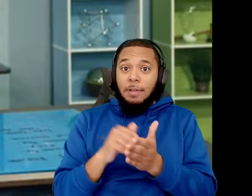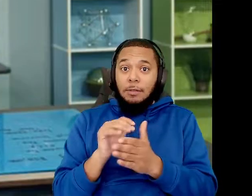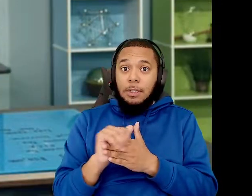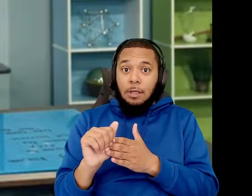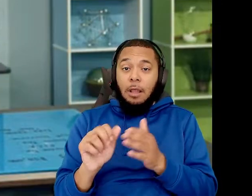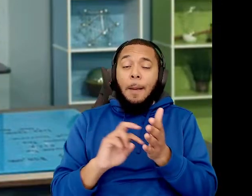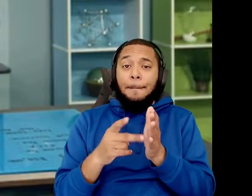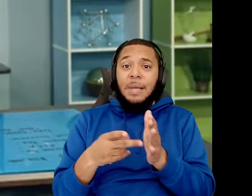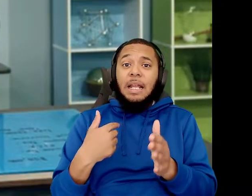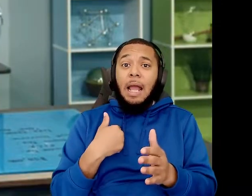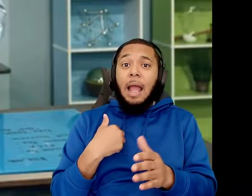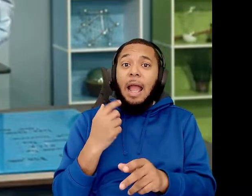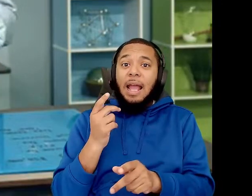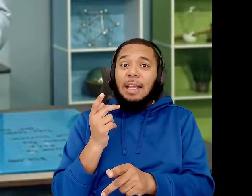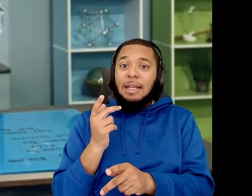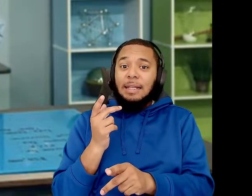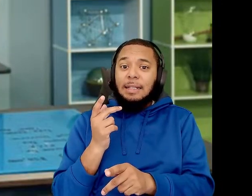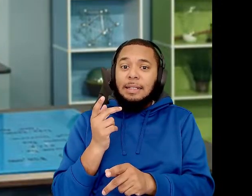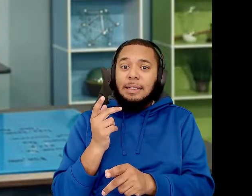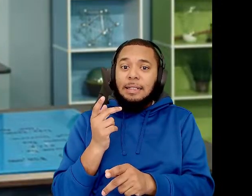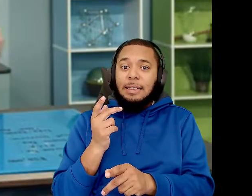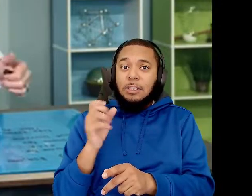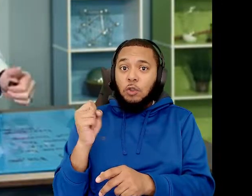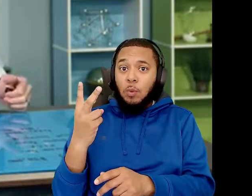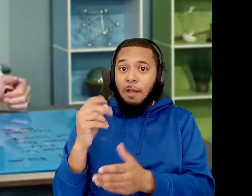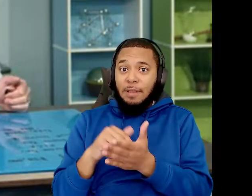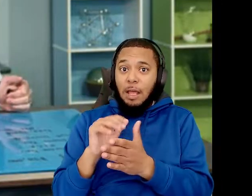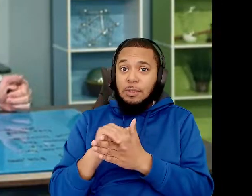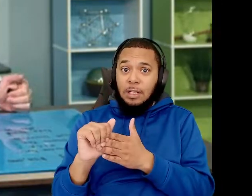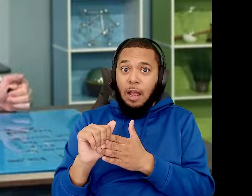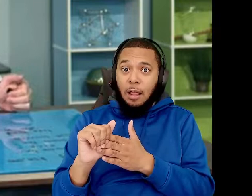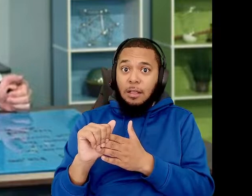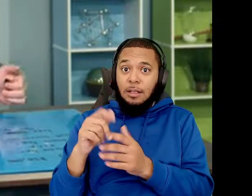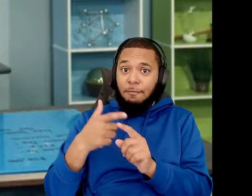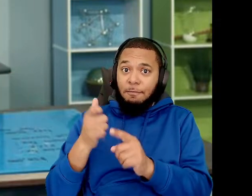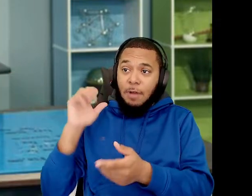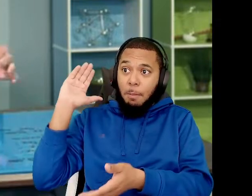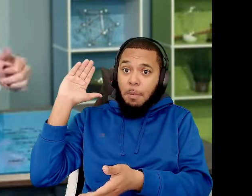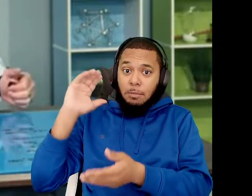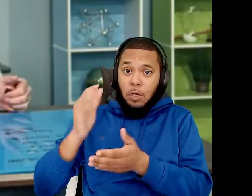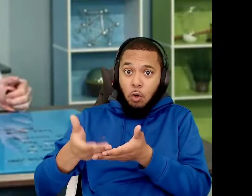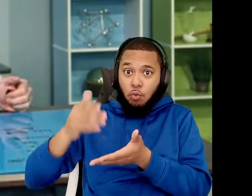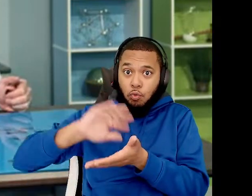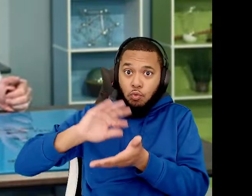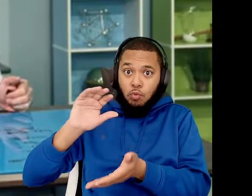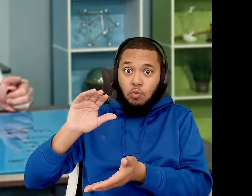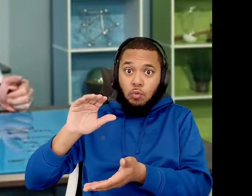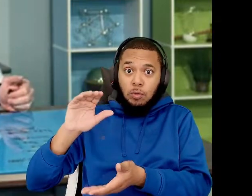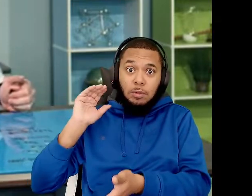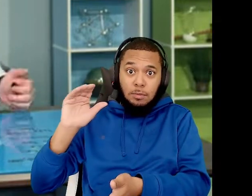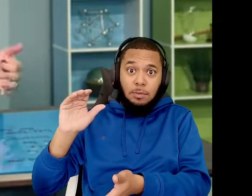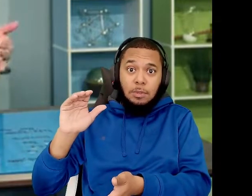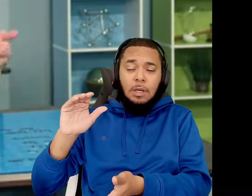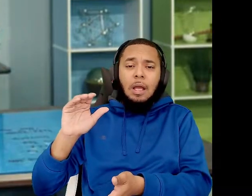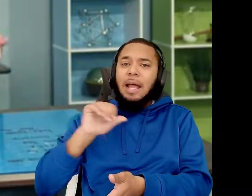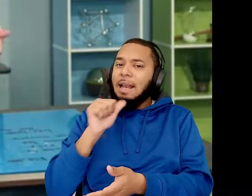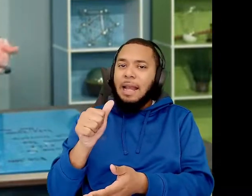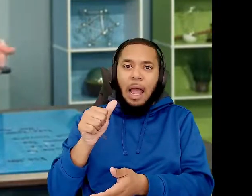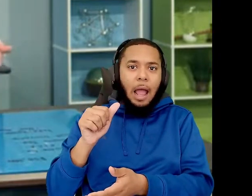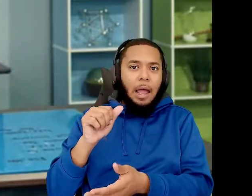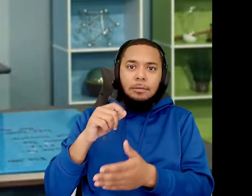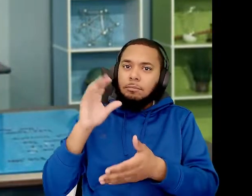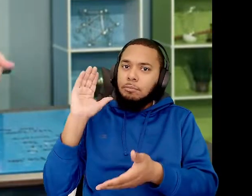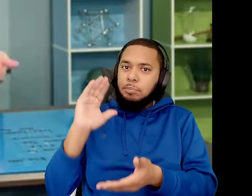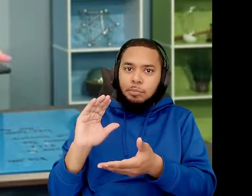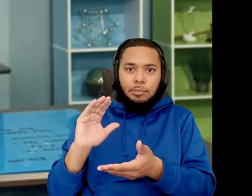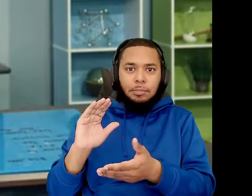take $12,000 of money off my gross pay and not be taxed on this $12,000. So it's actually a really good